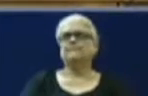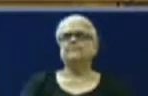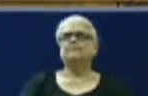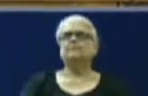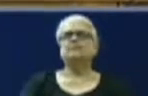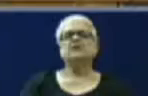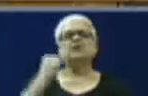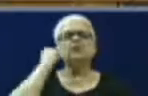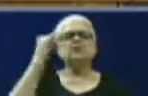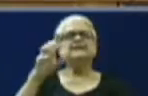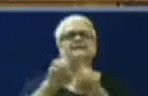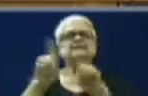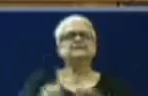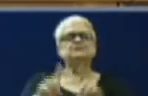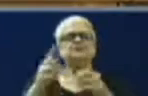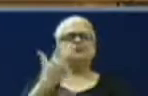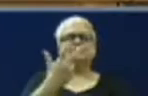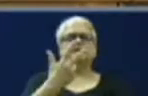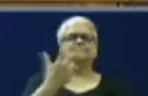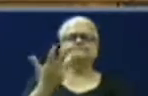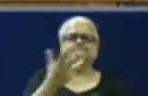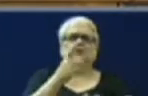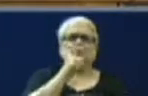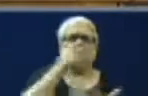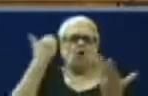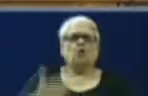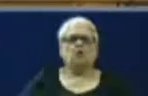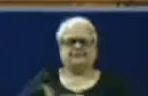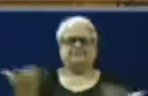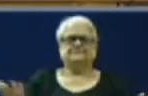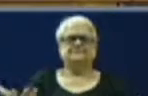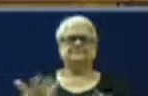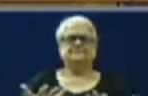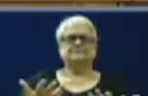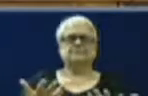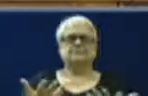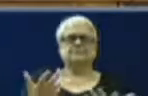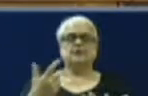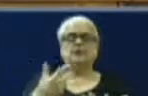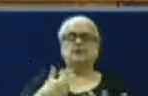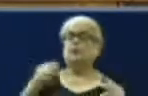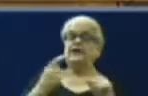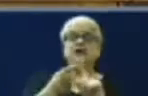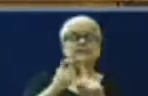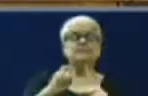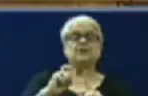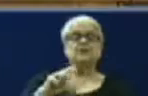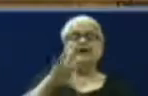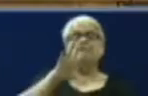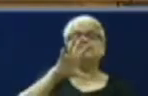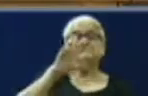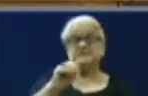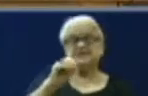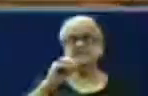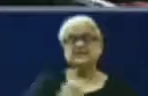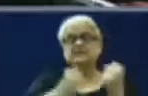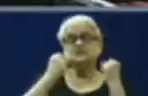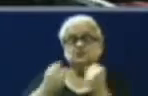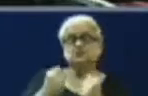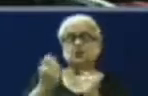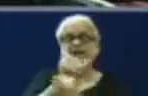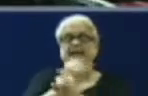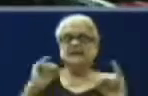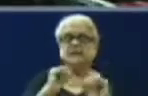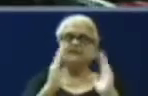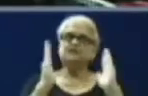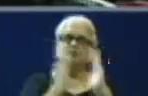What is District 3? Who are we? We hail from 50 strong, independent,